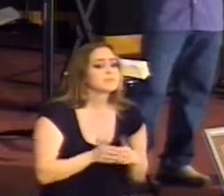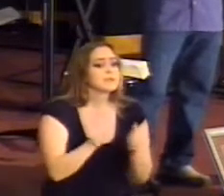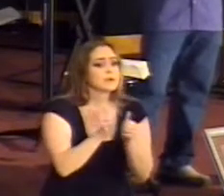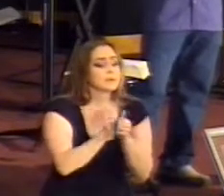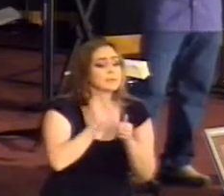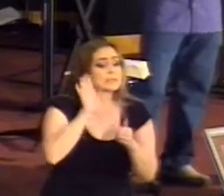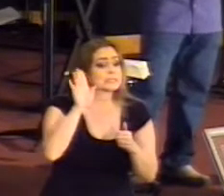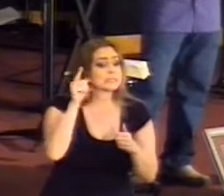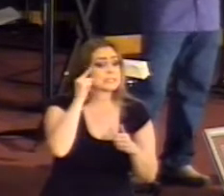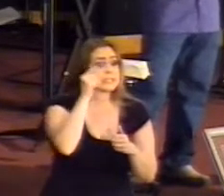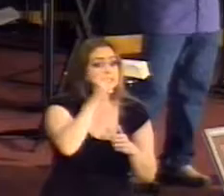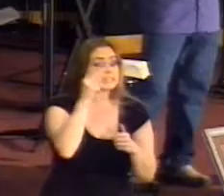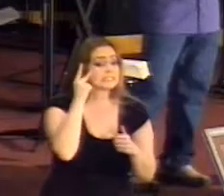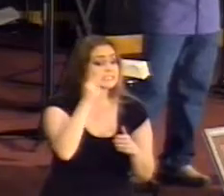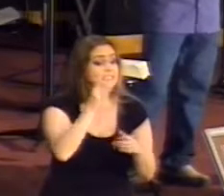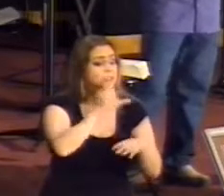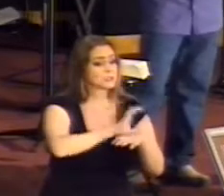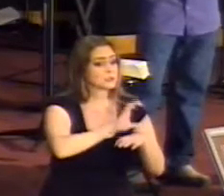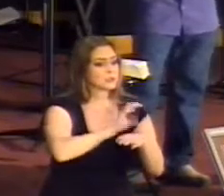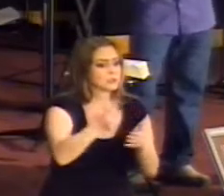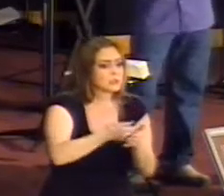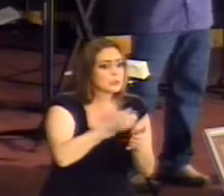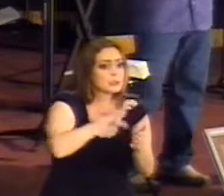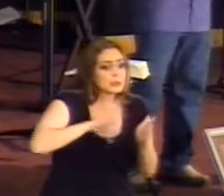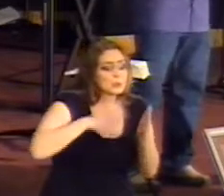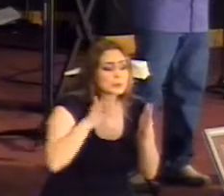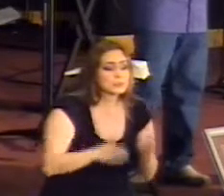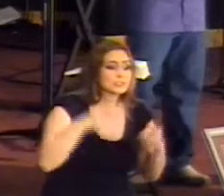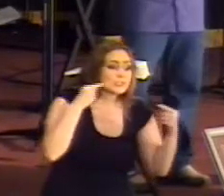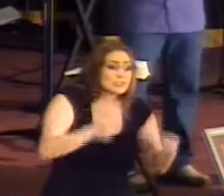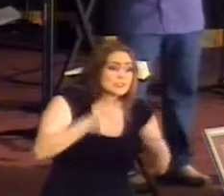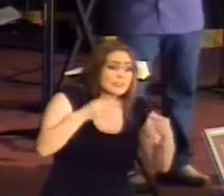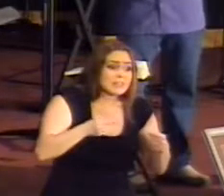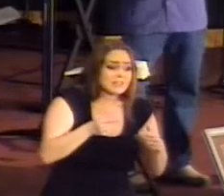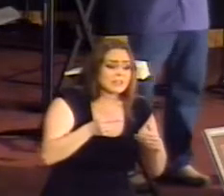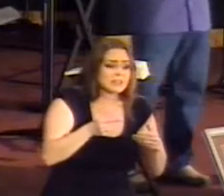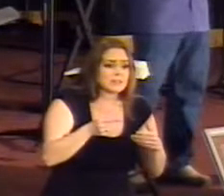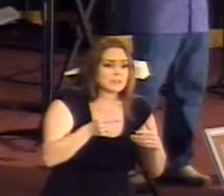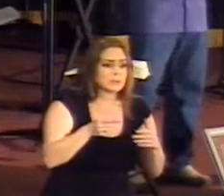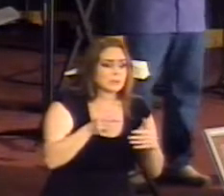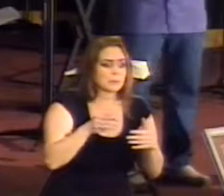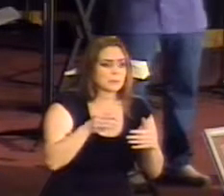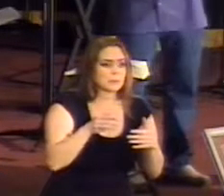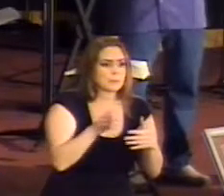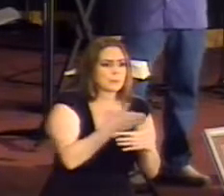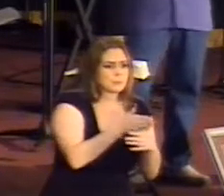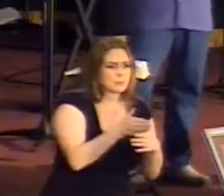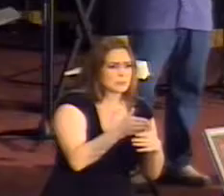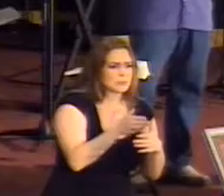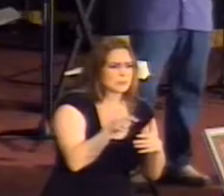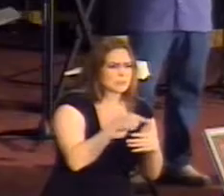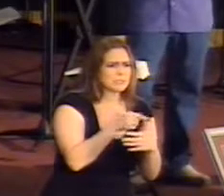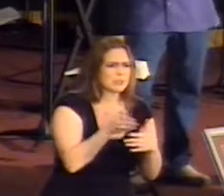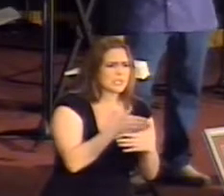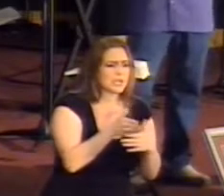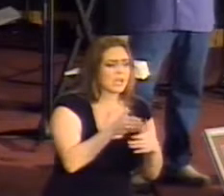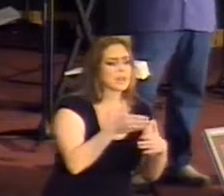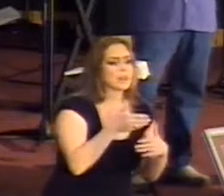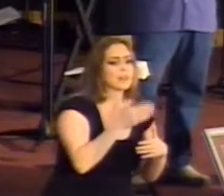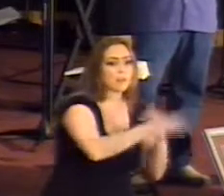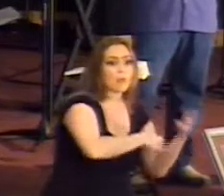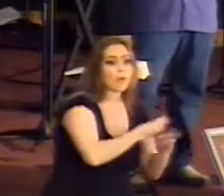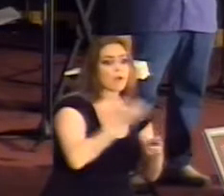he sees the church and new Christians struggling between the world and God. The world and God is pulling on them. The world